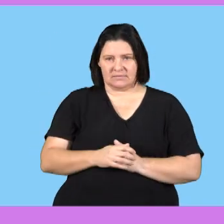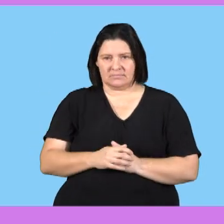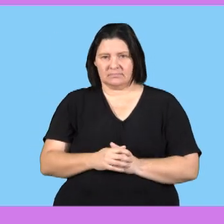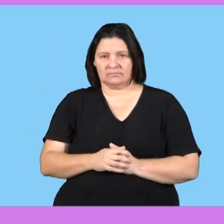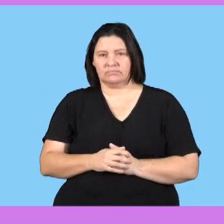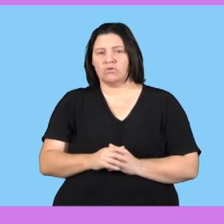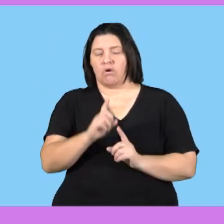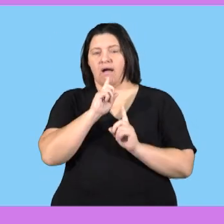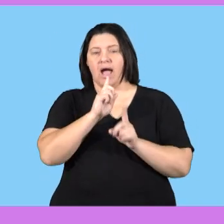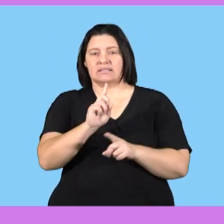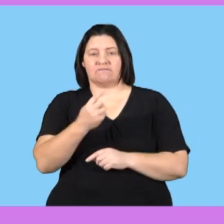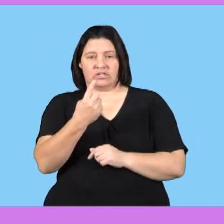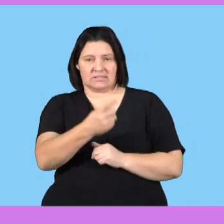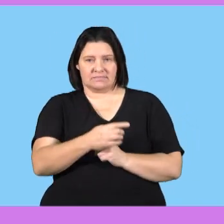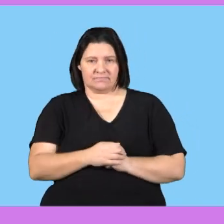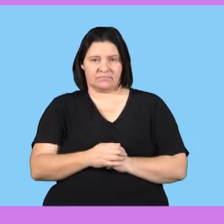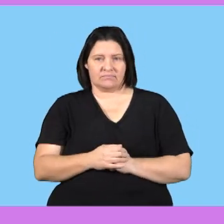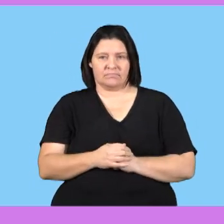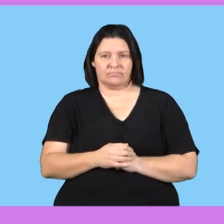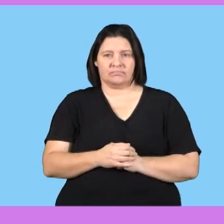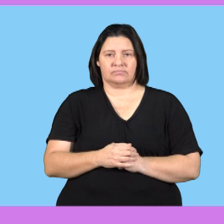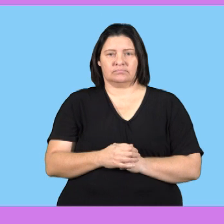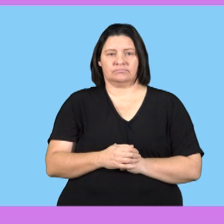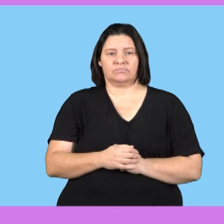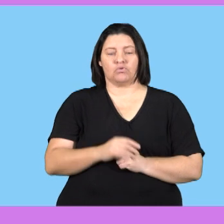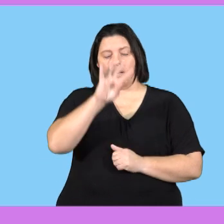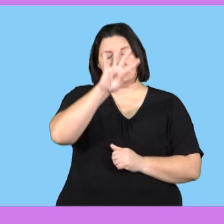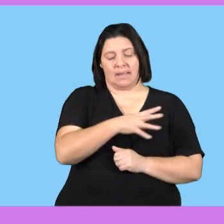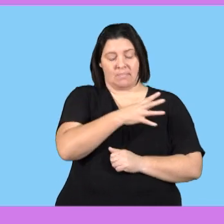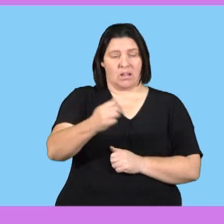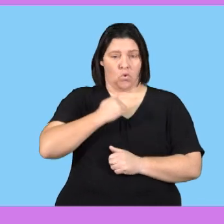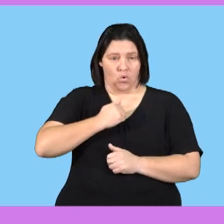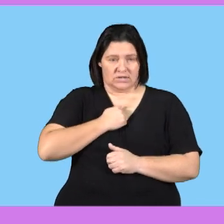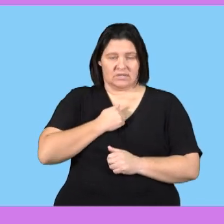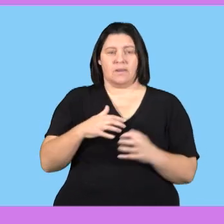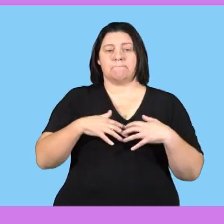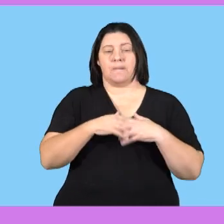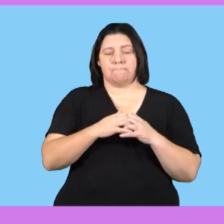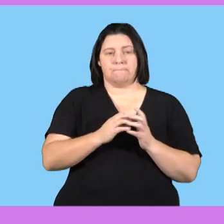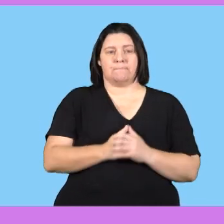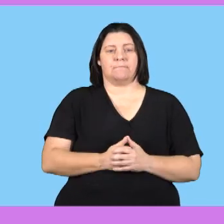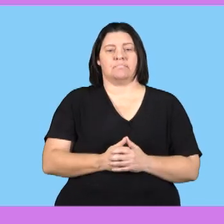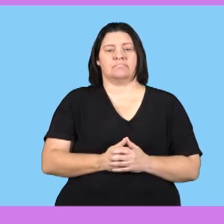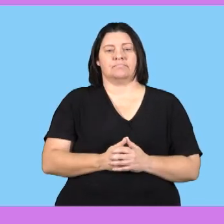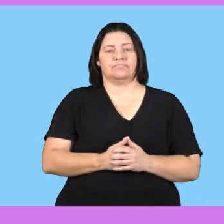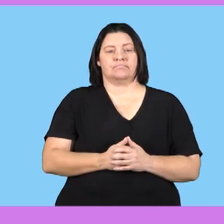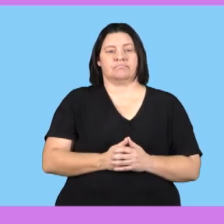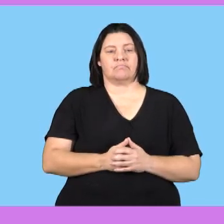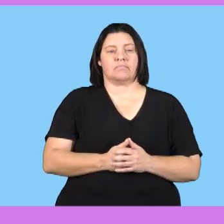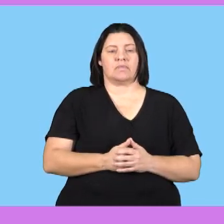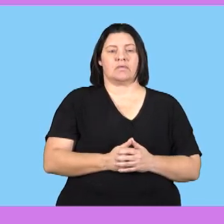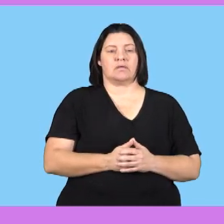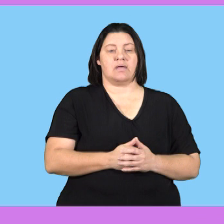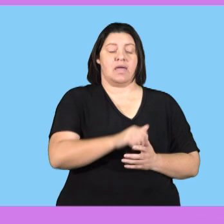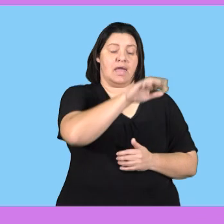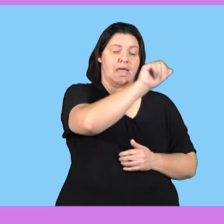quickly answer this question. So I'm going to indicate it like this. Let's do our own table here. And I'm going to say, this is